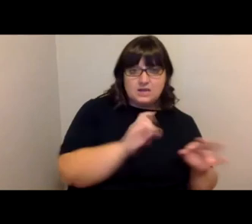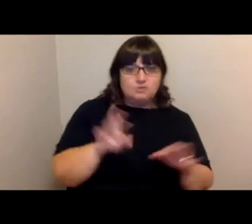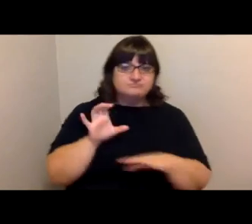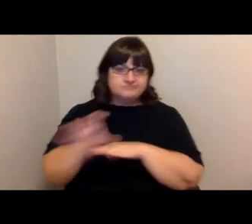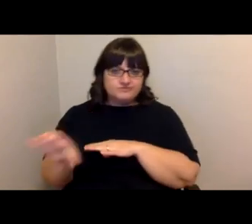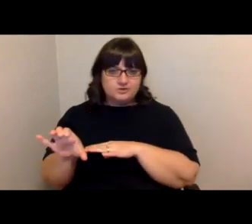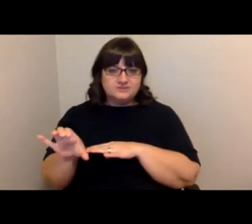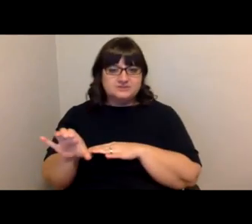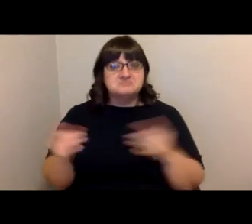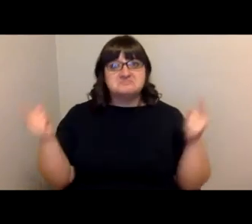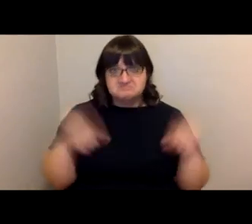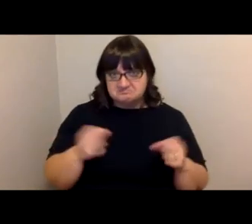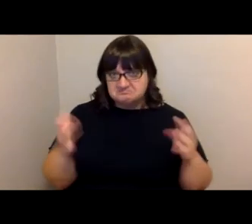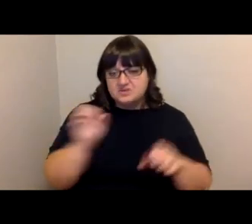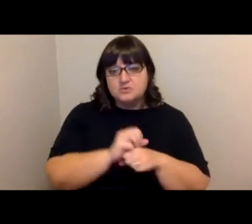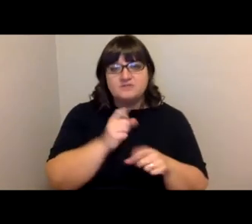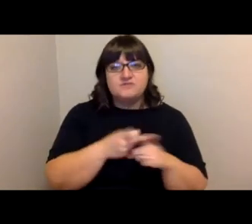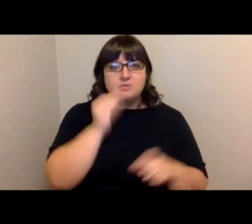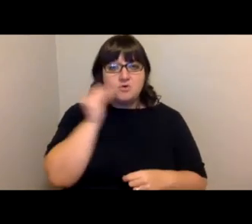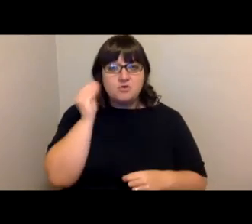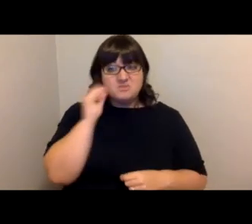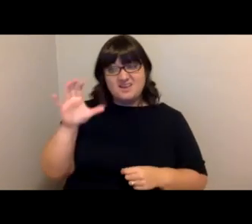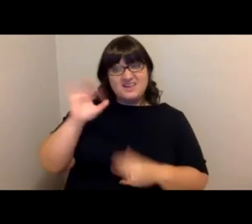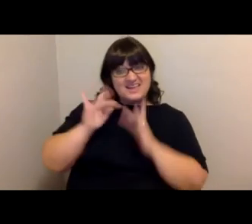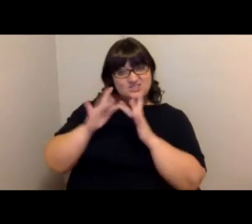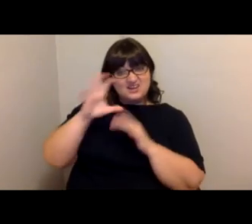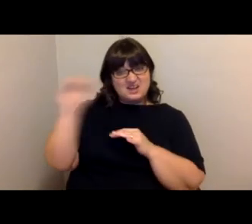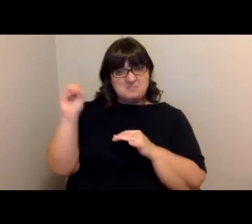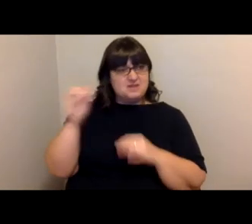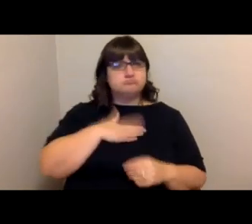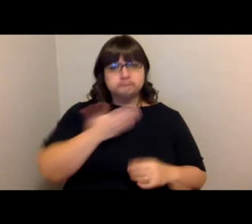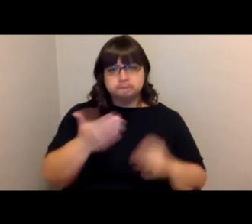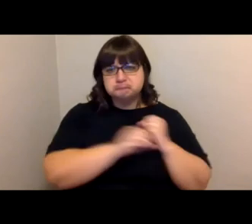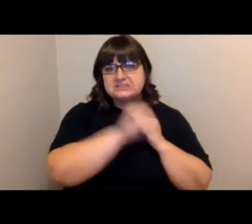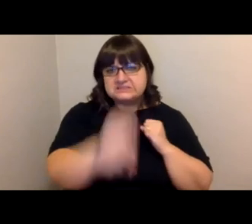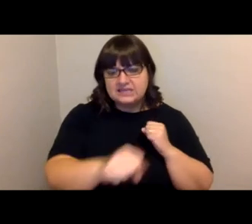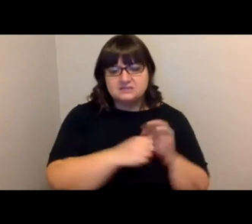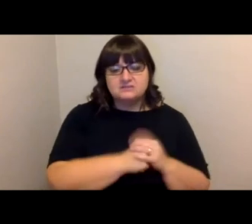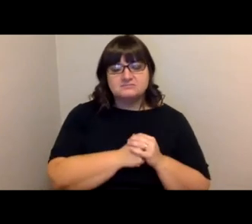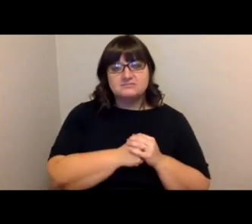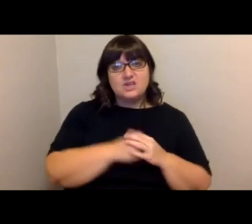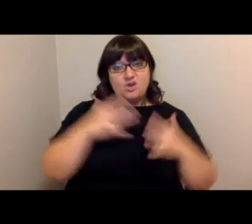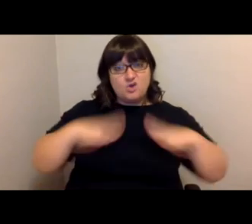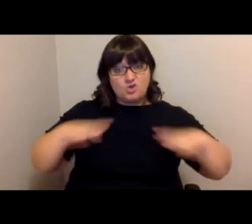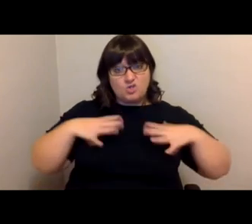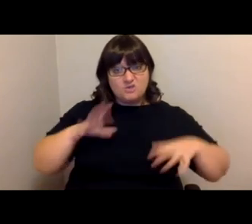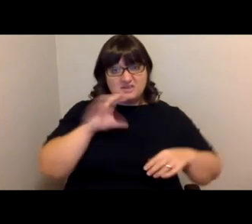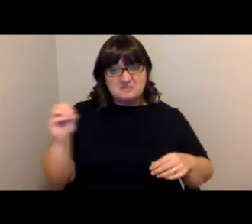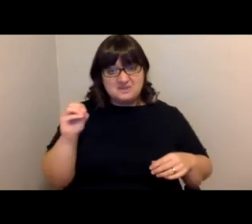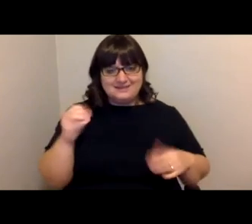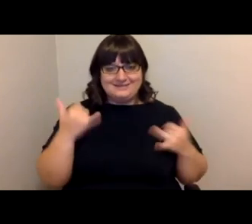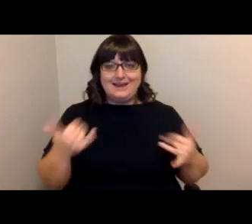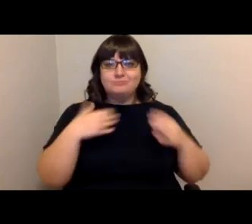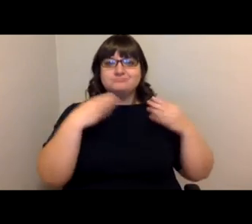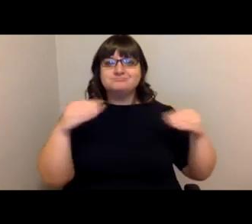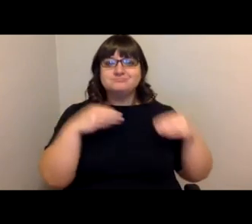companies extended usage overages. Clothing companies began marketing professional loungewear. 3 times as many people were using